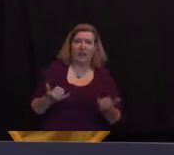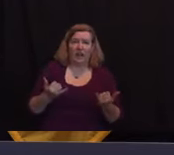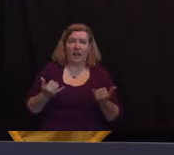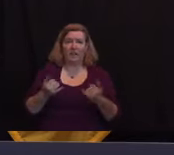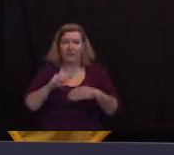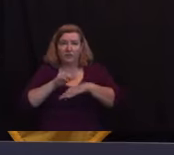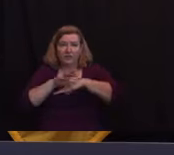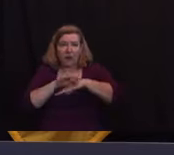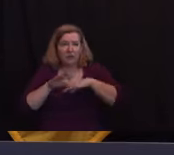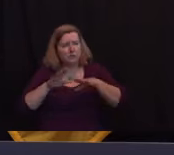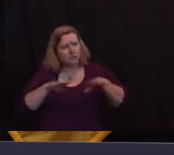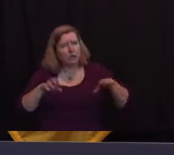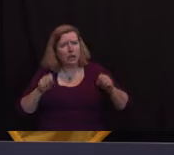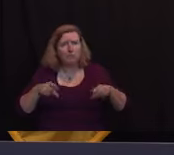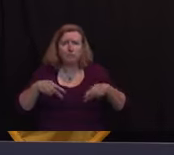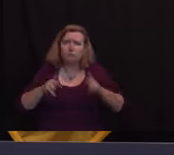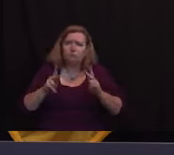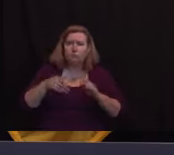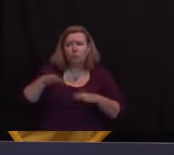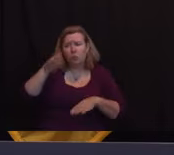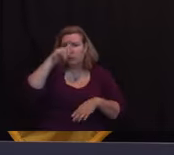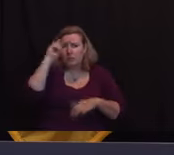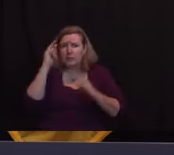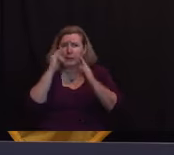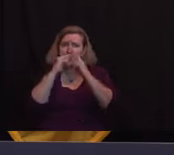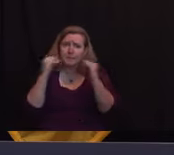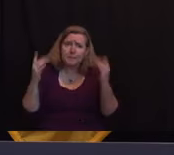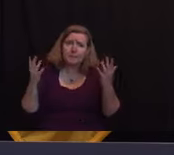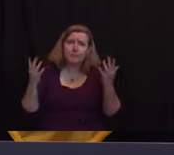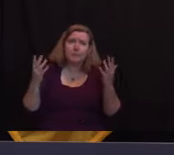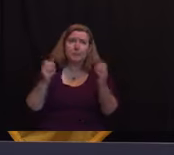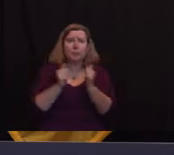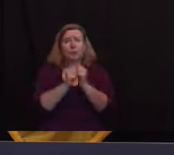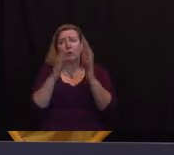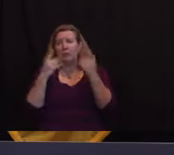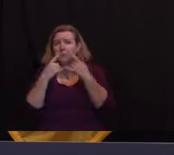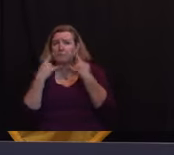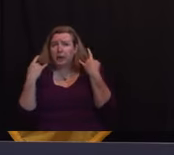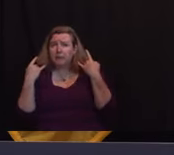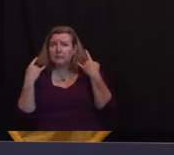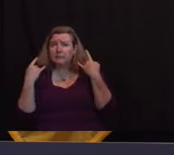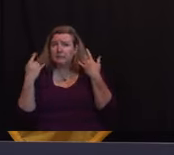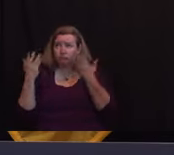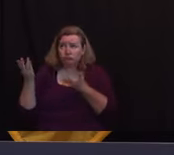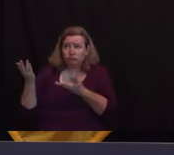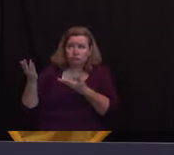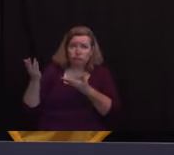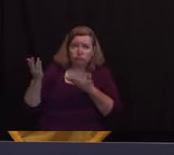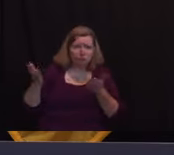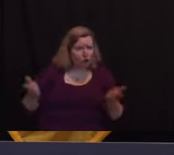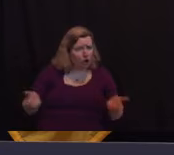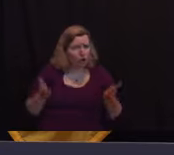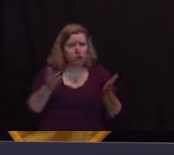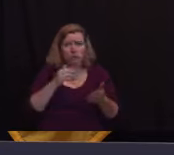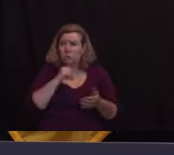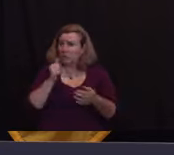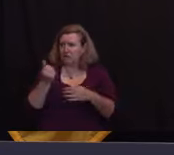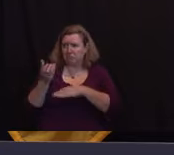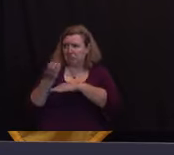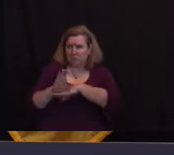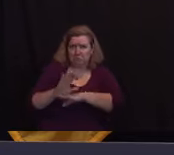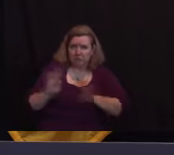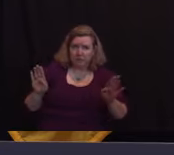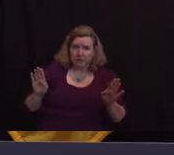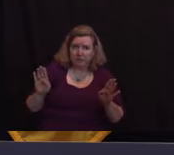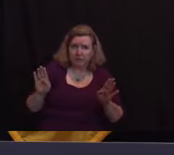to summer camp, an unvaccinated child could be in summer camp and not need to wear a mask, simply be encouraged to wear a mask indoors. But if they went to summer